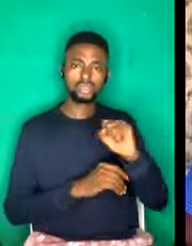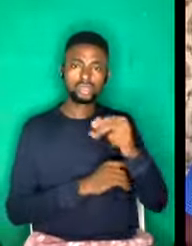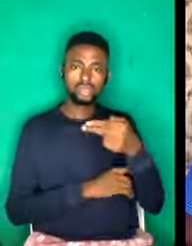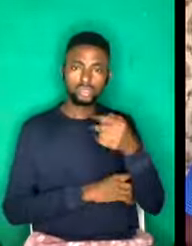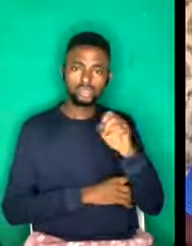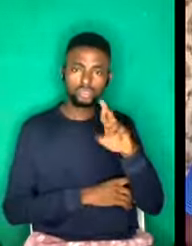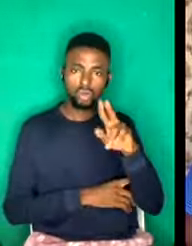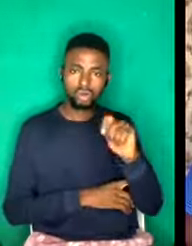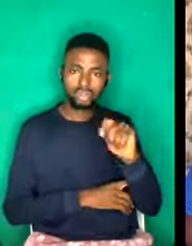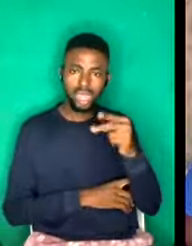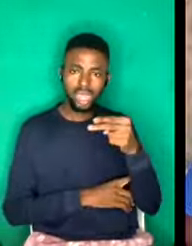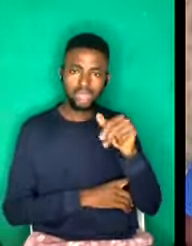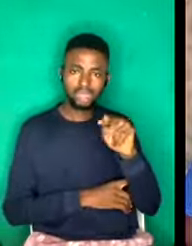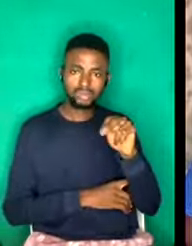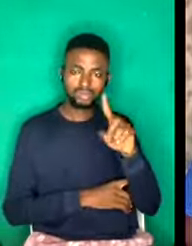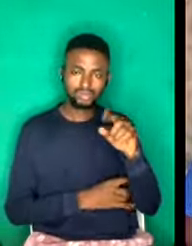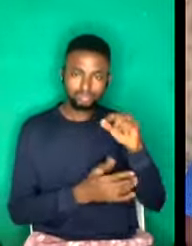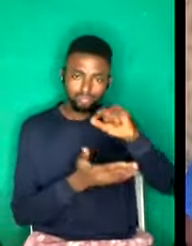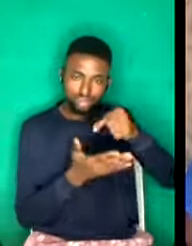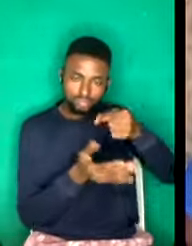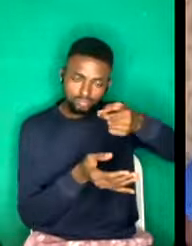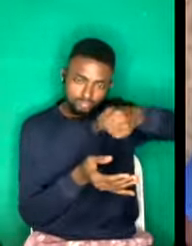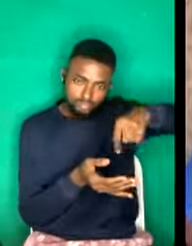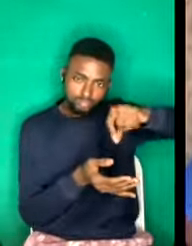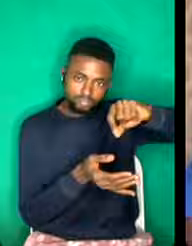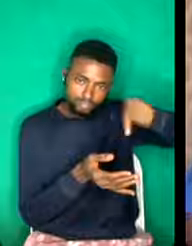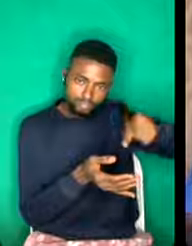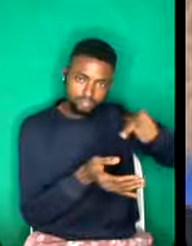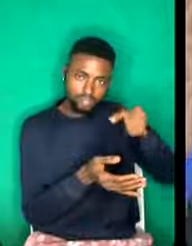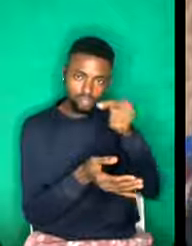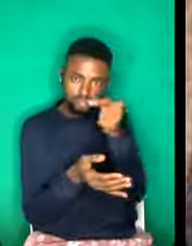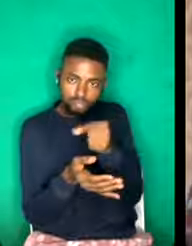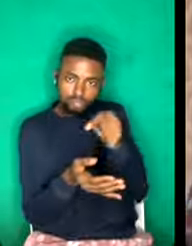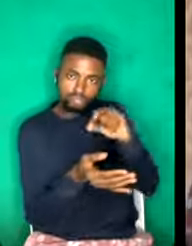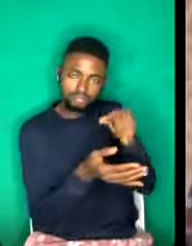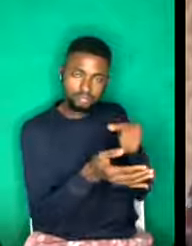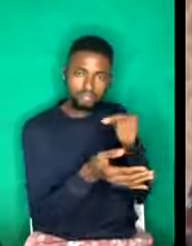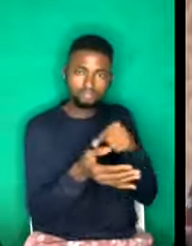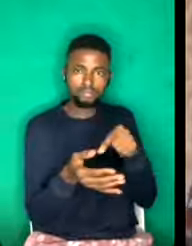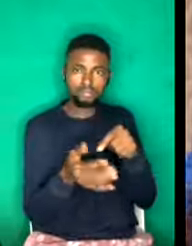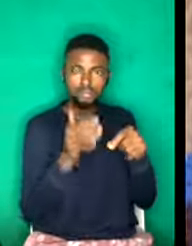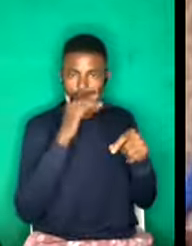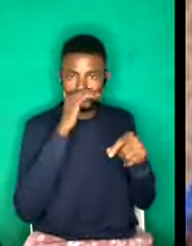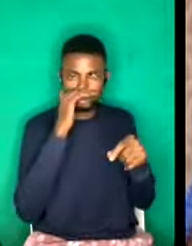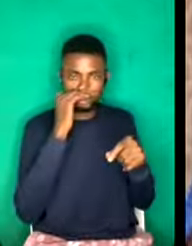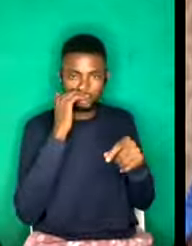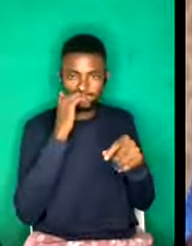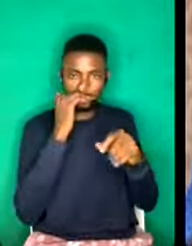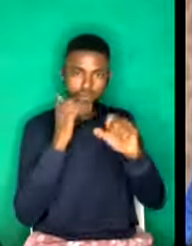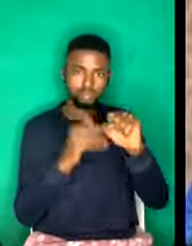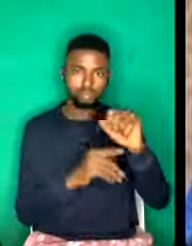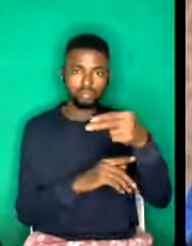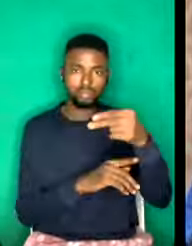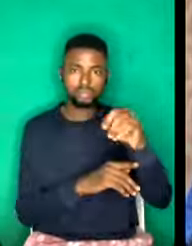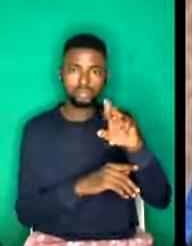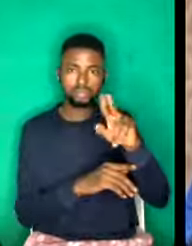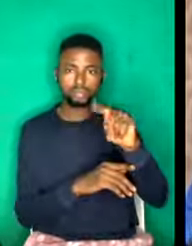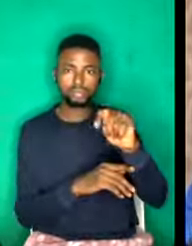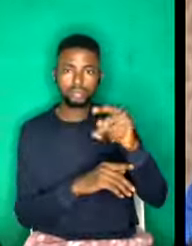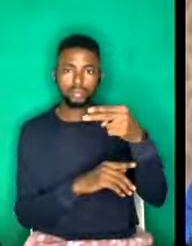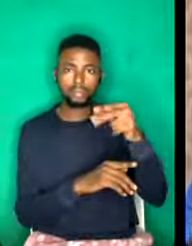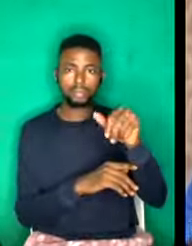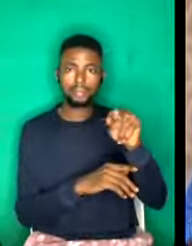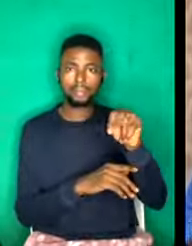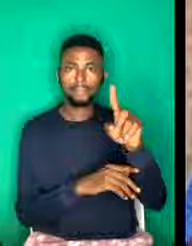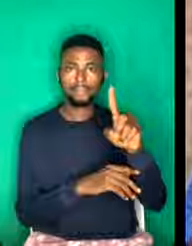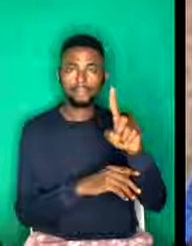write instead of THE, we write D letter, alphabet D. We now put one stroke underneath it, just not to write those